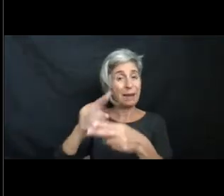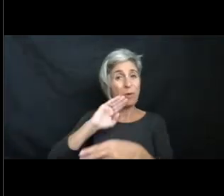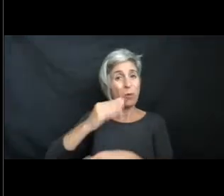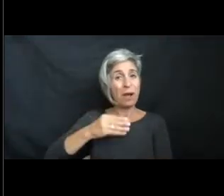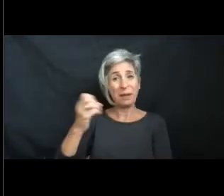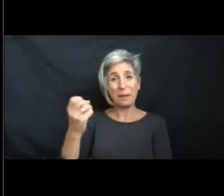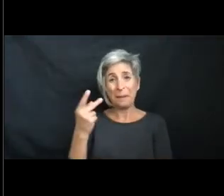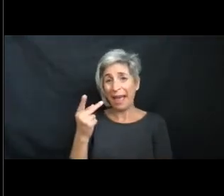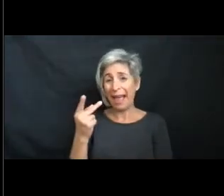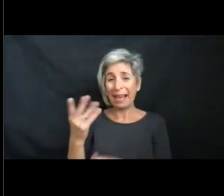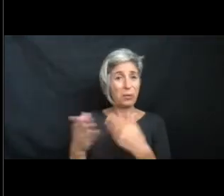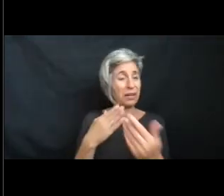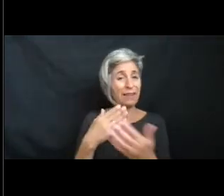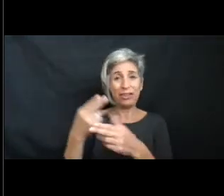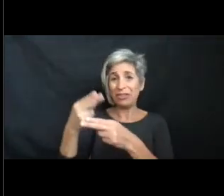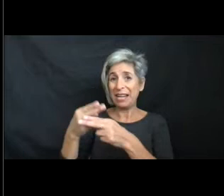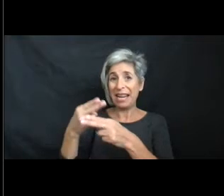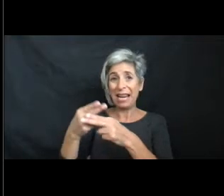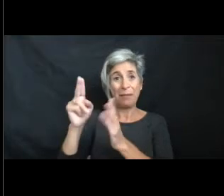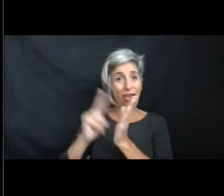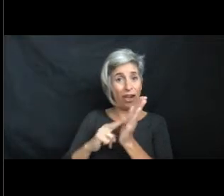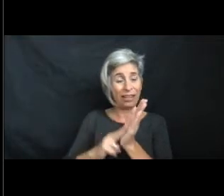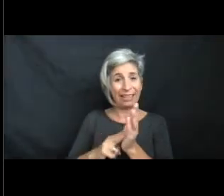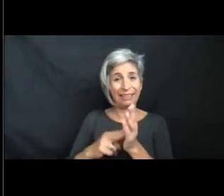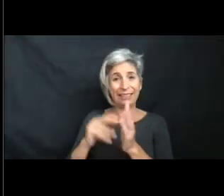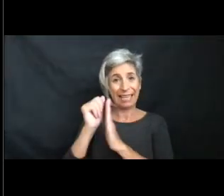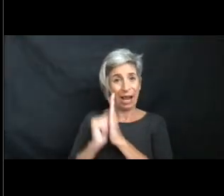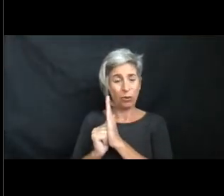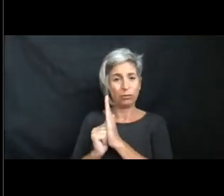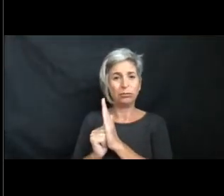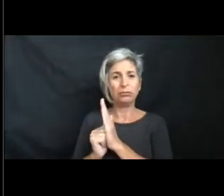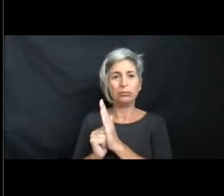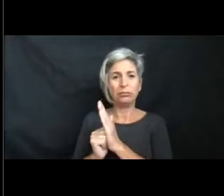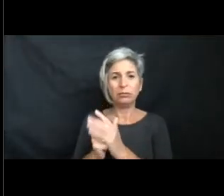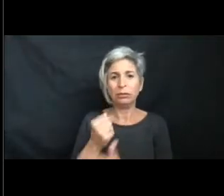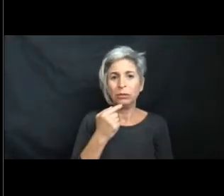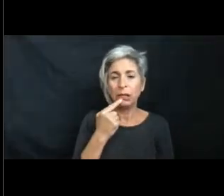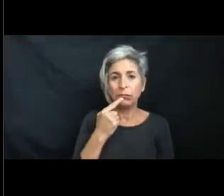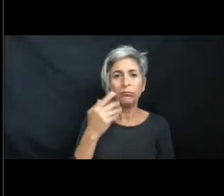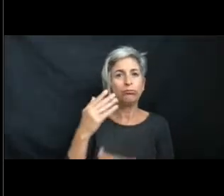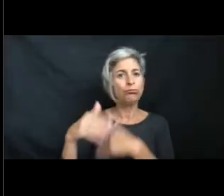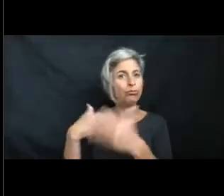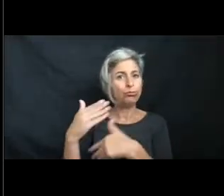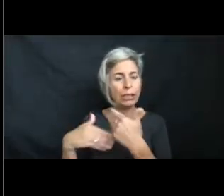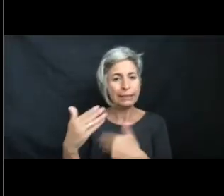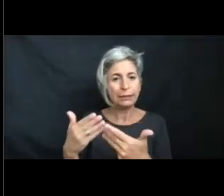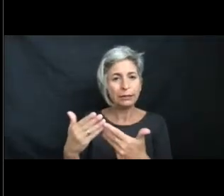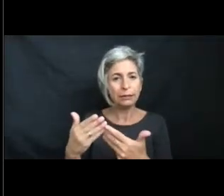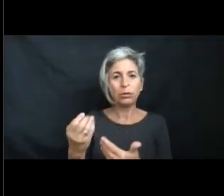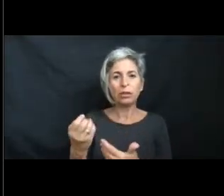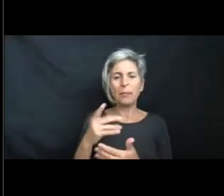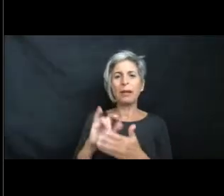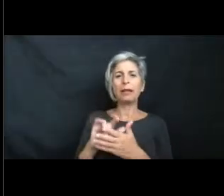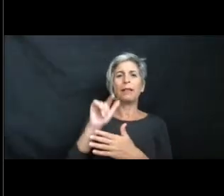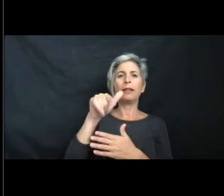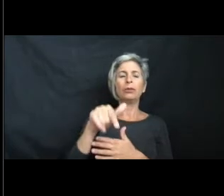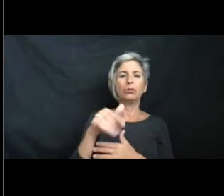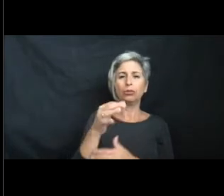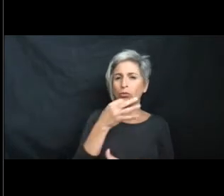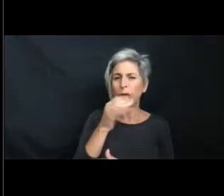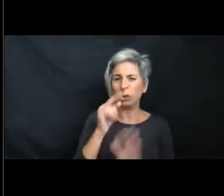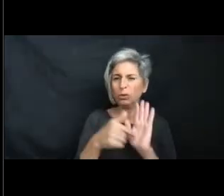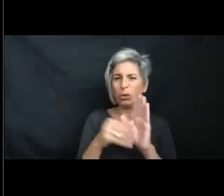and whoever you're logged in as. And these are the tiles or processes that you will be using. We will come back to these